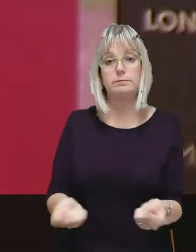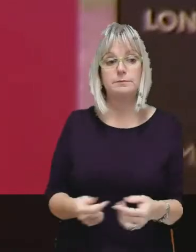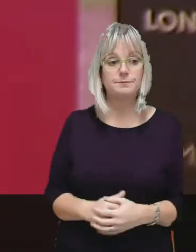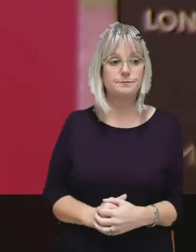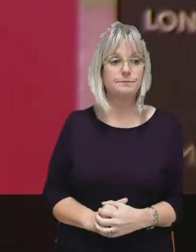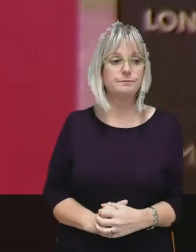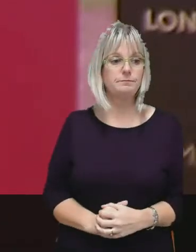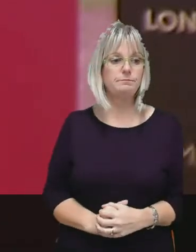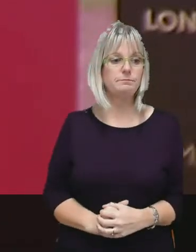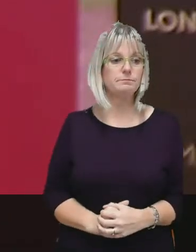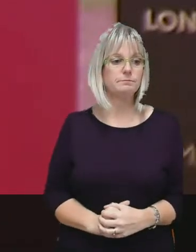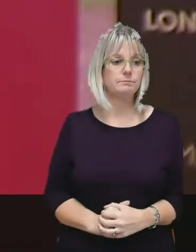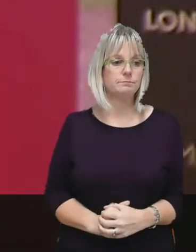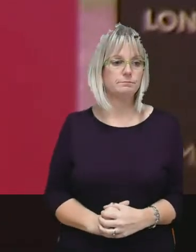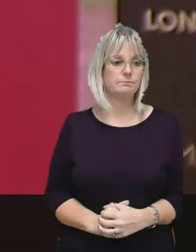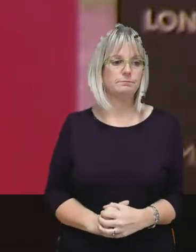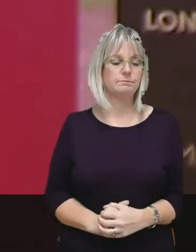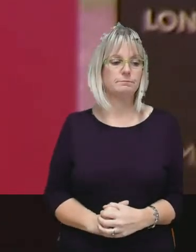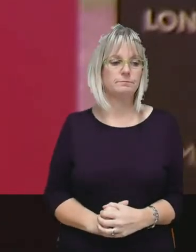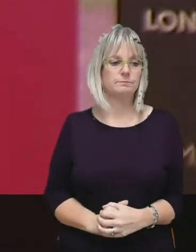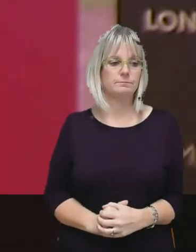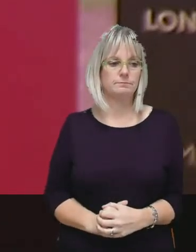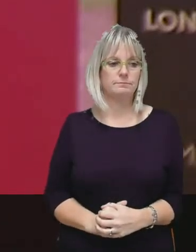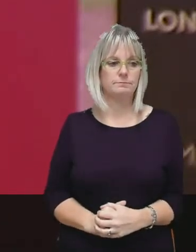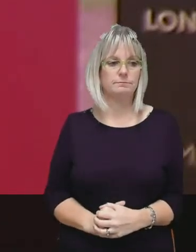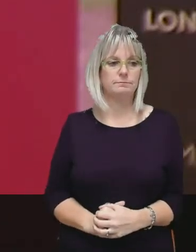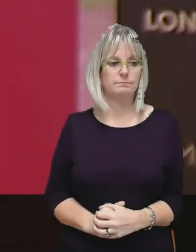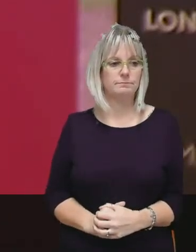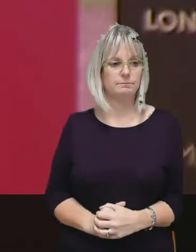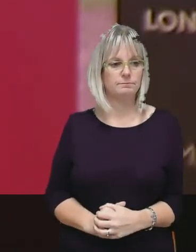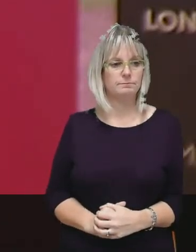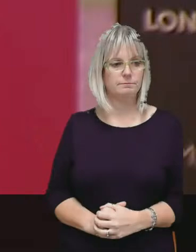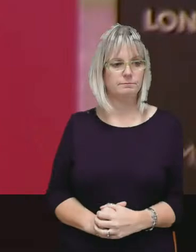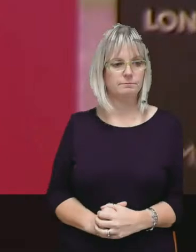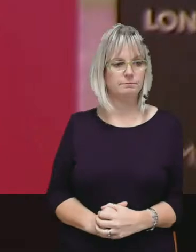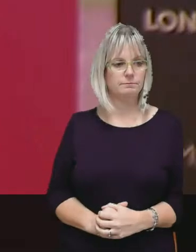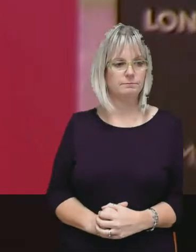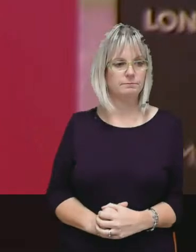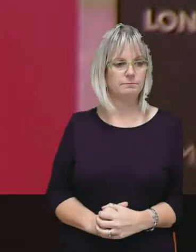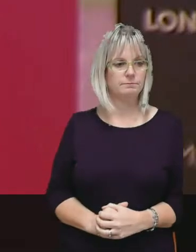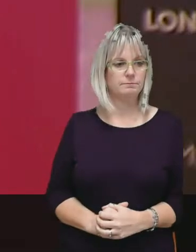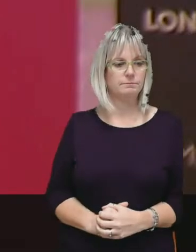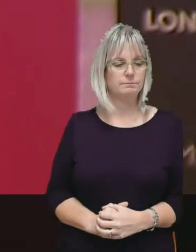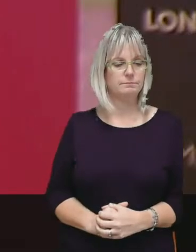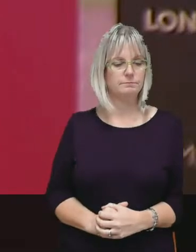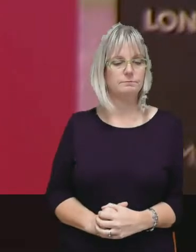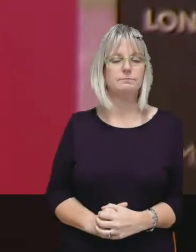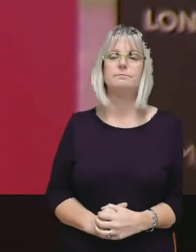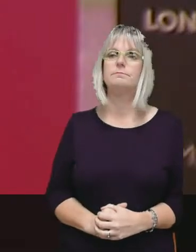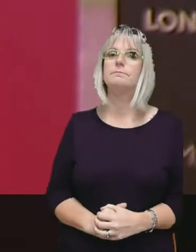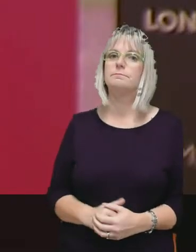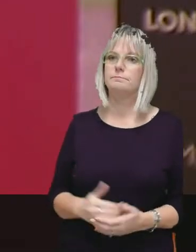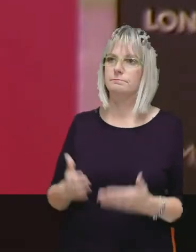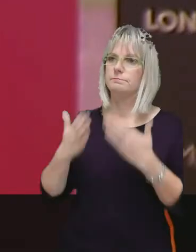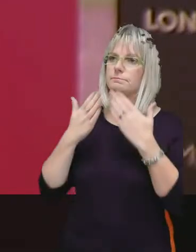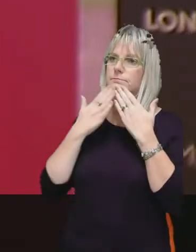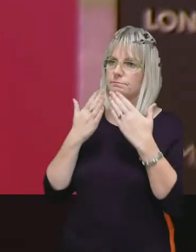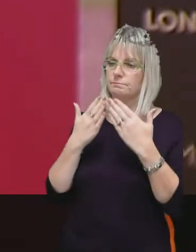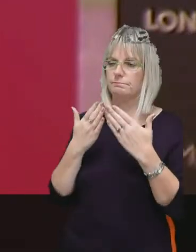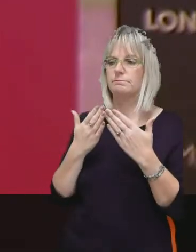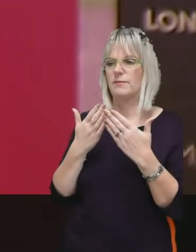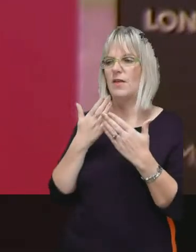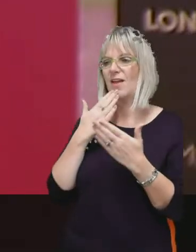can I thank Eliandro for the question? We must move on to question number 3, which will come